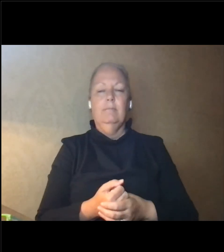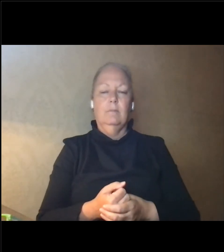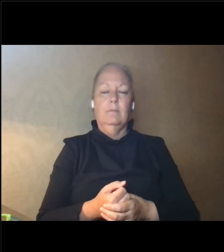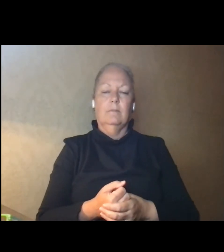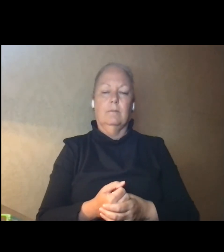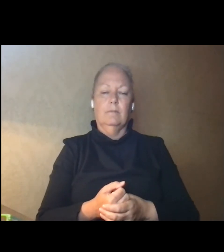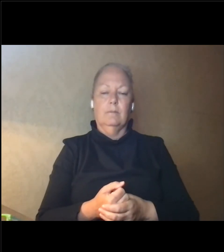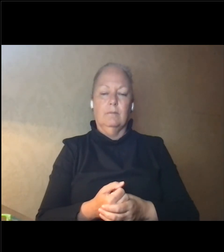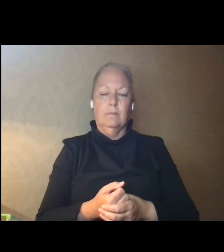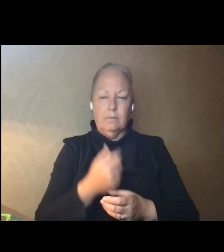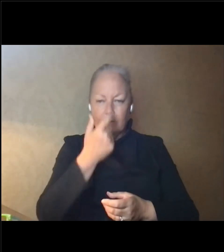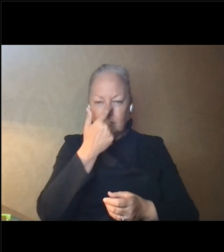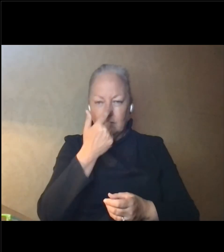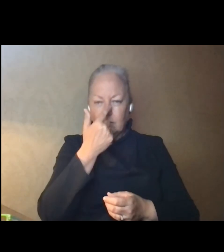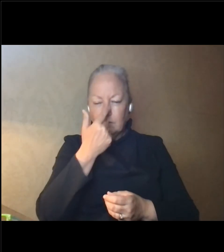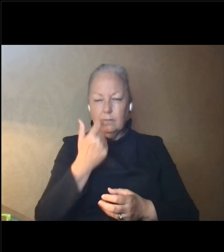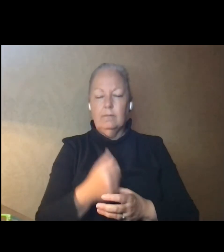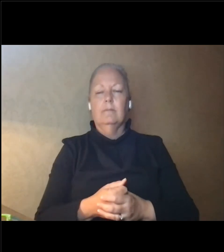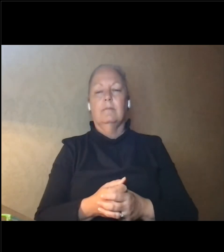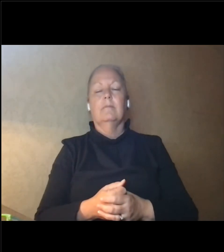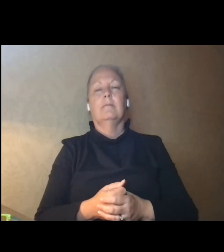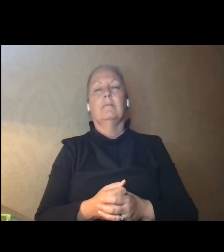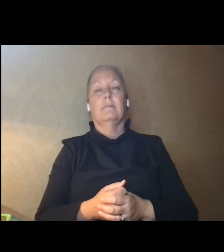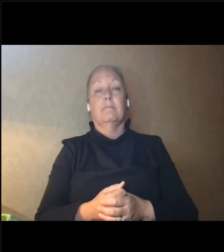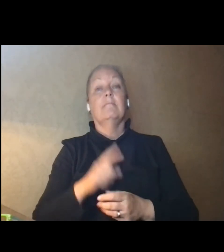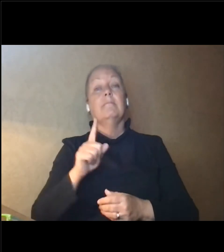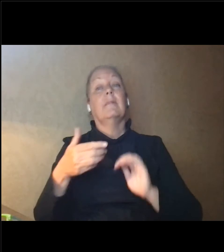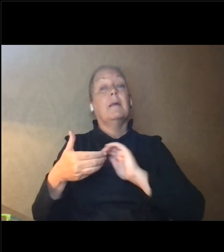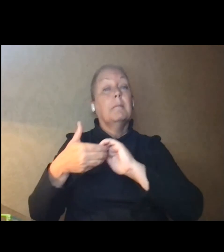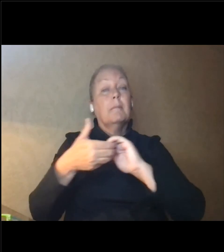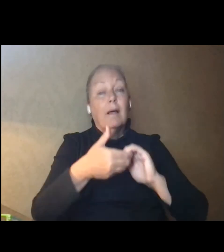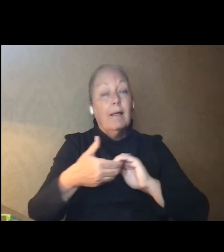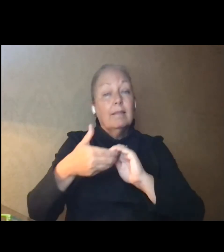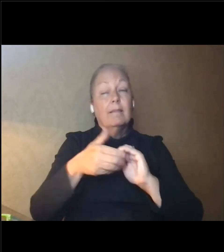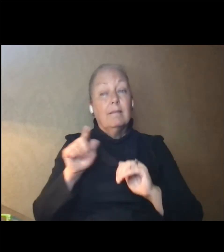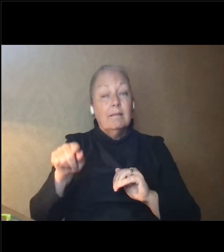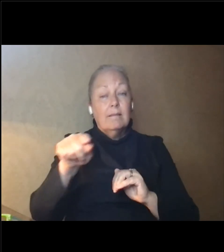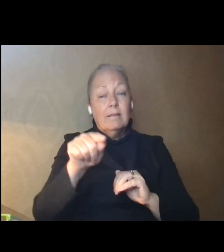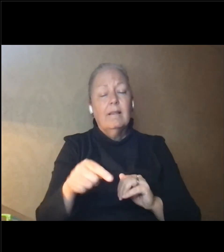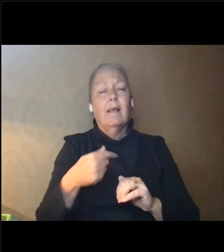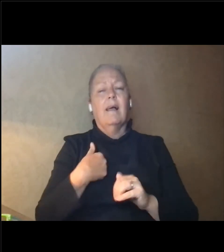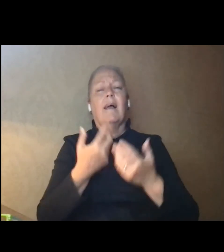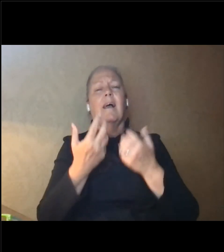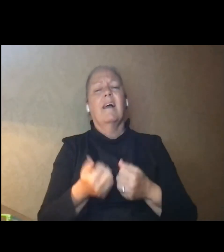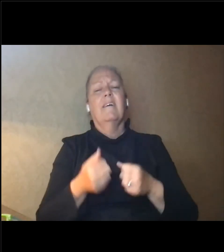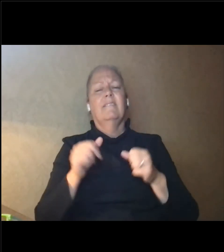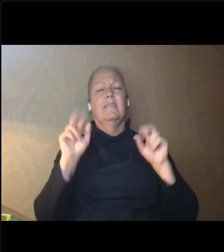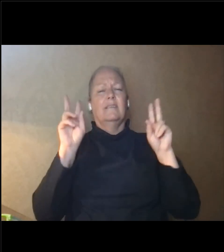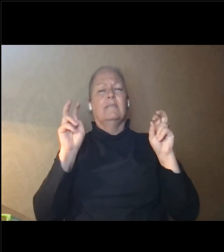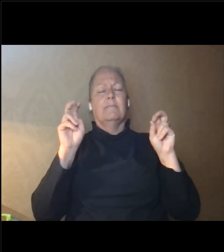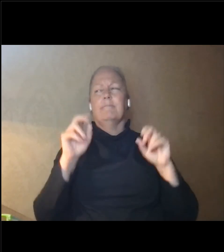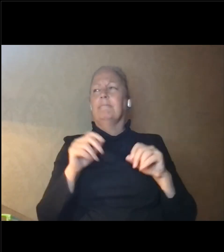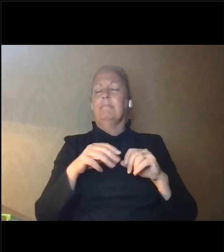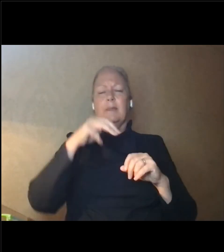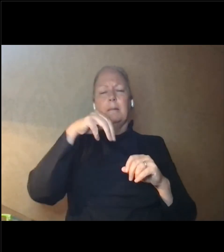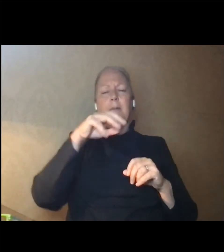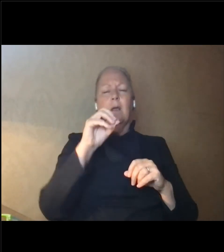so we work a lot through partners and with partners, and we established mobile units, comprehensive, who